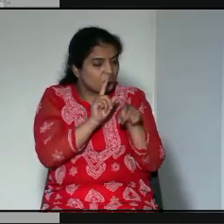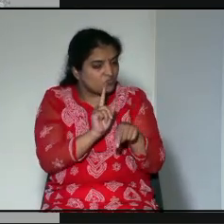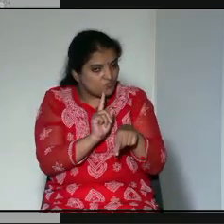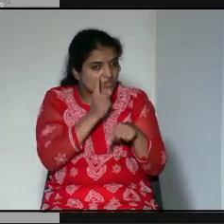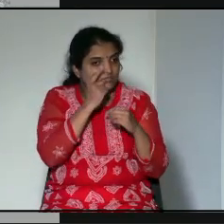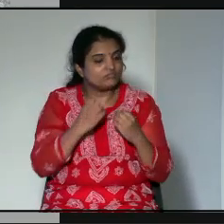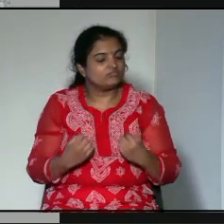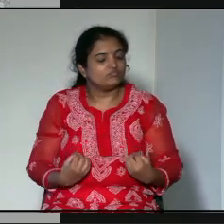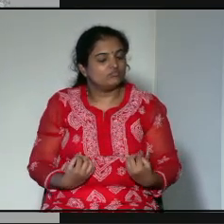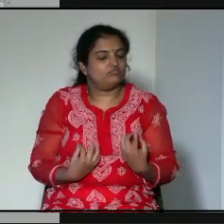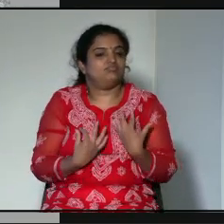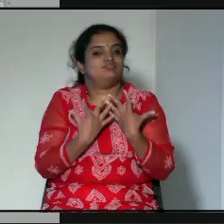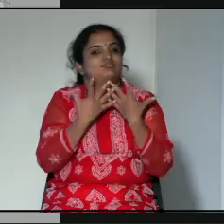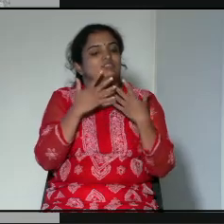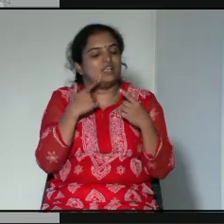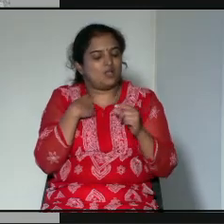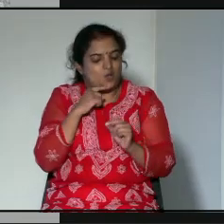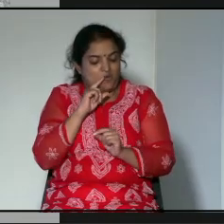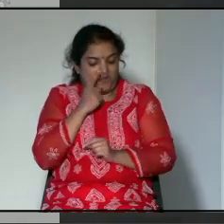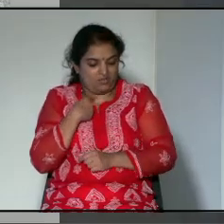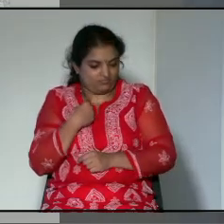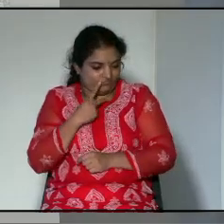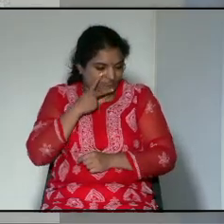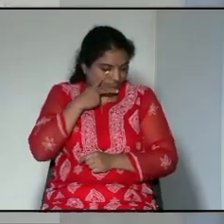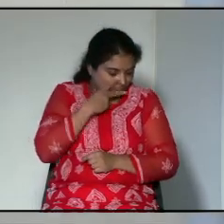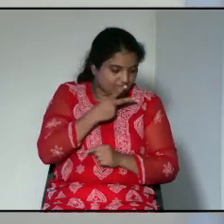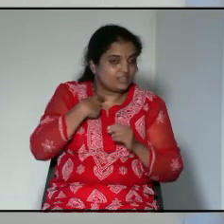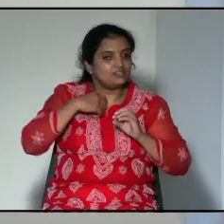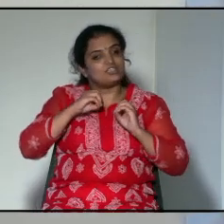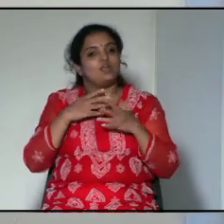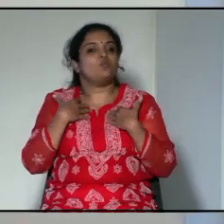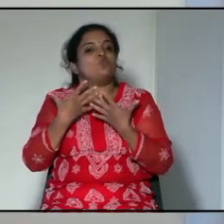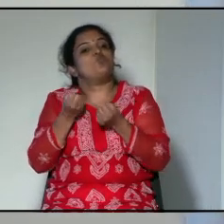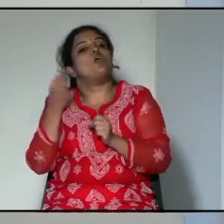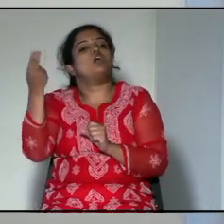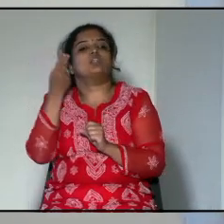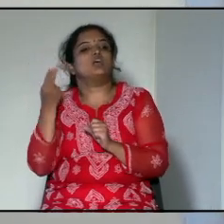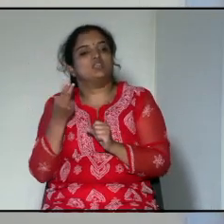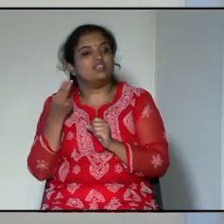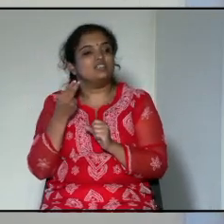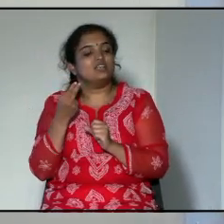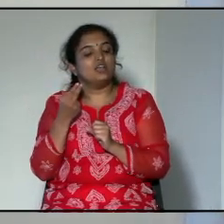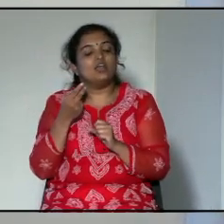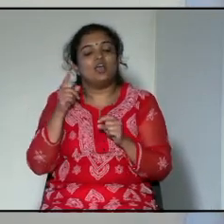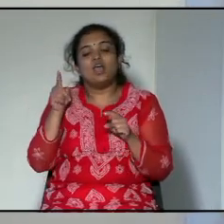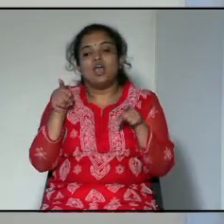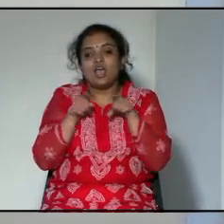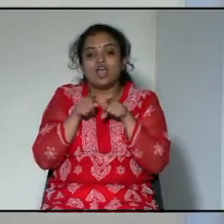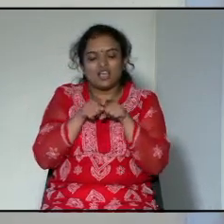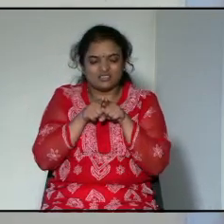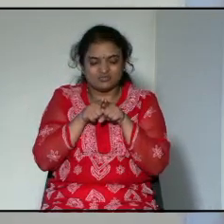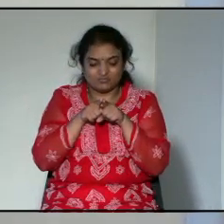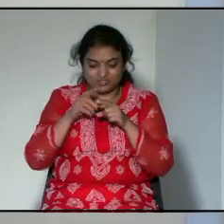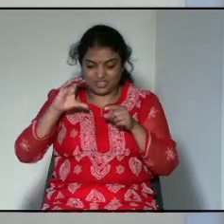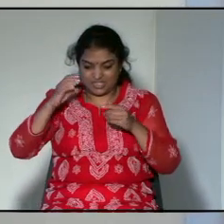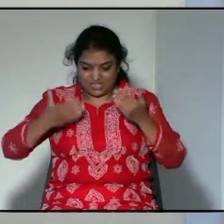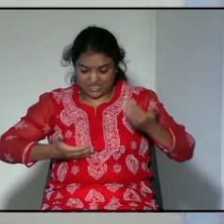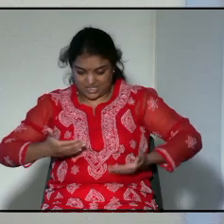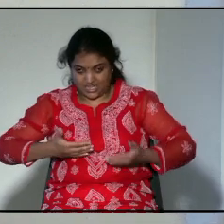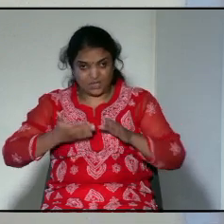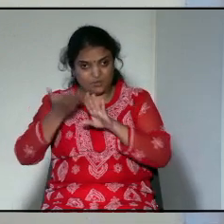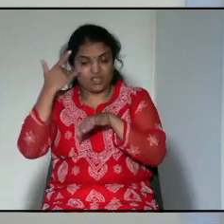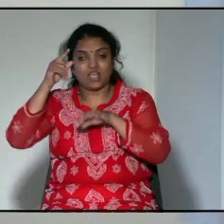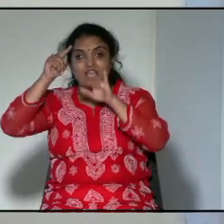inspires Meera Mukherjee to start working on a large scale. So, but there is a distinct group. The Calcutta of